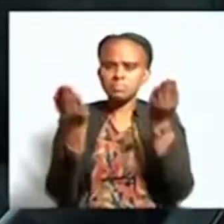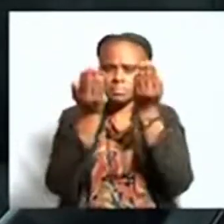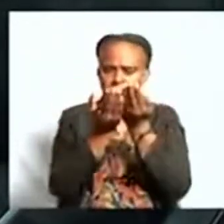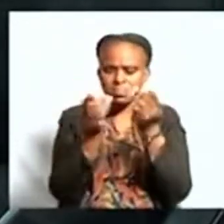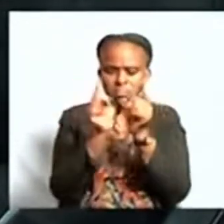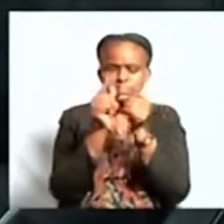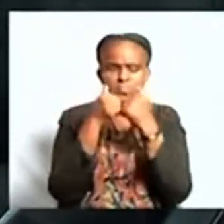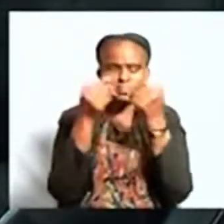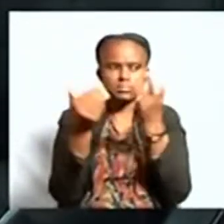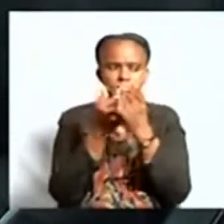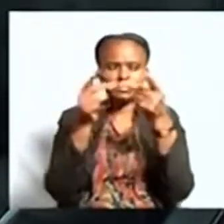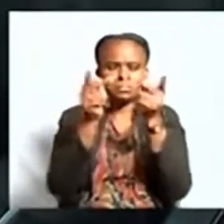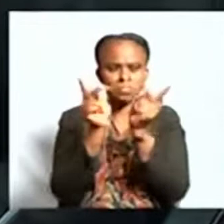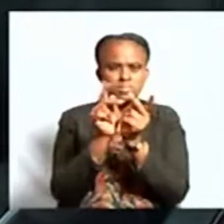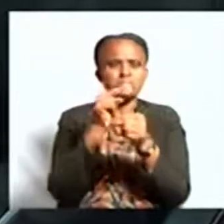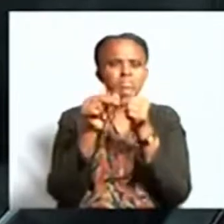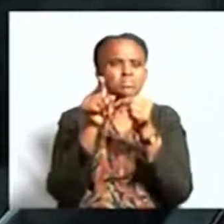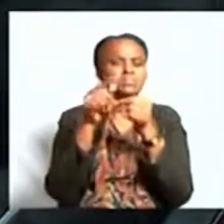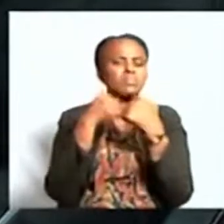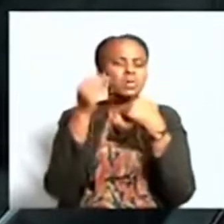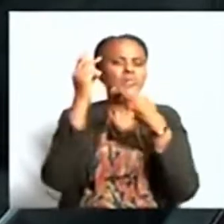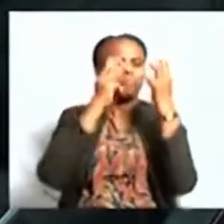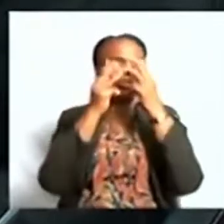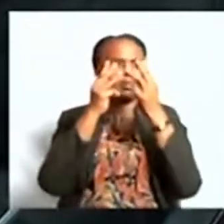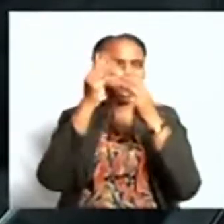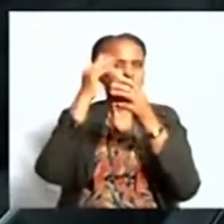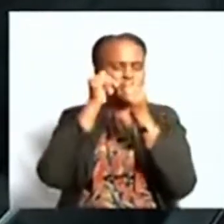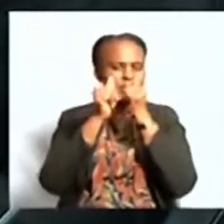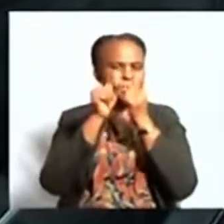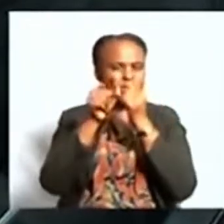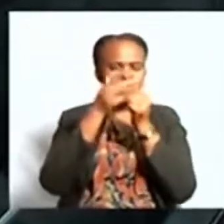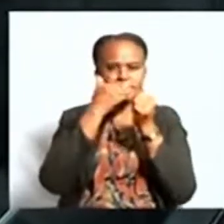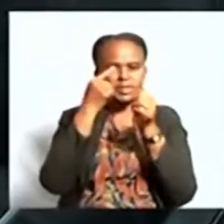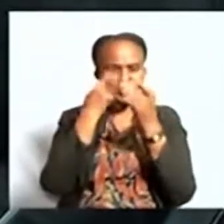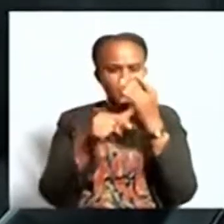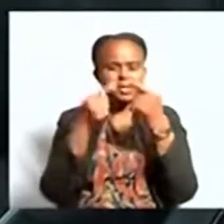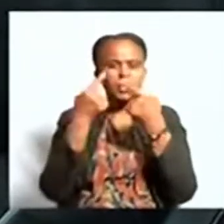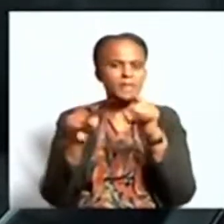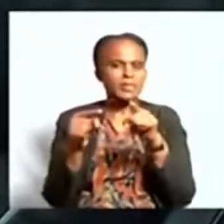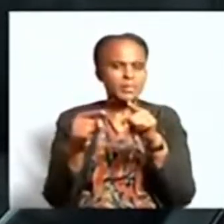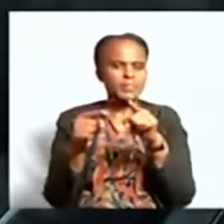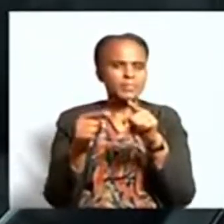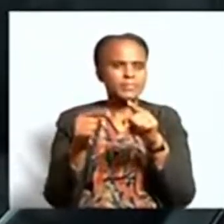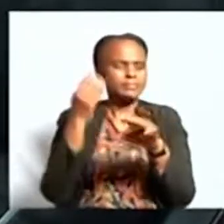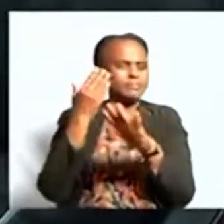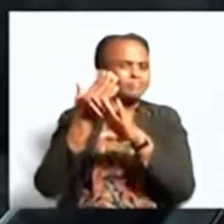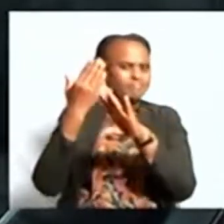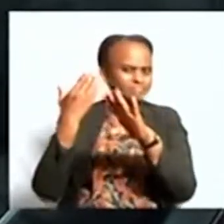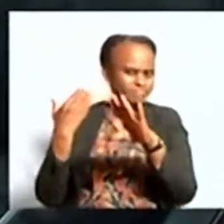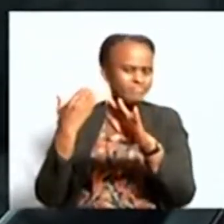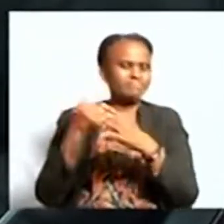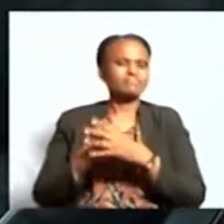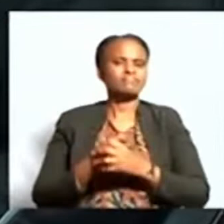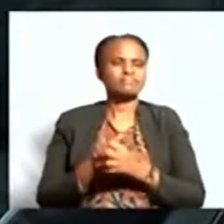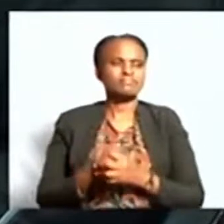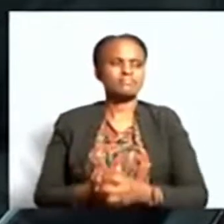position, I think that is worrying, because that should have been done at a very early stage.